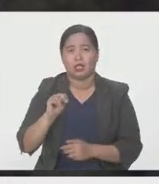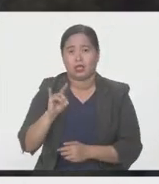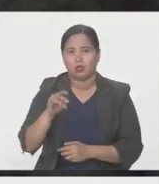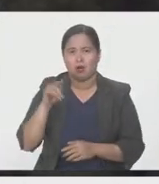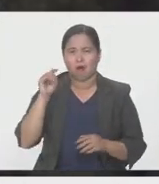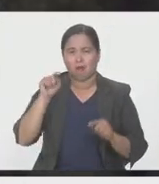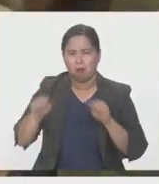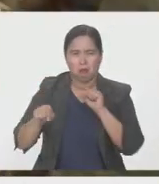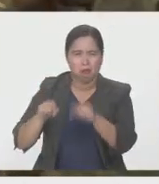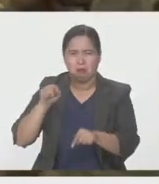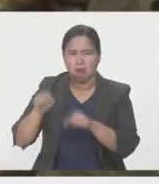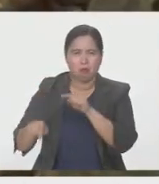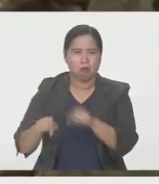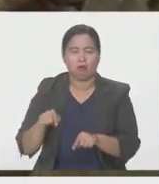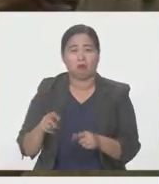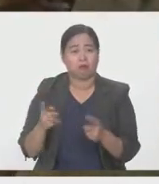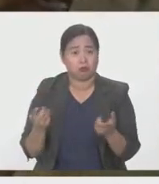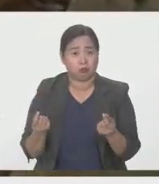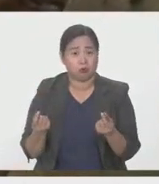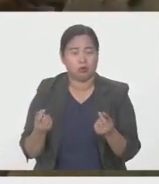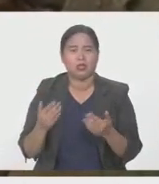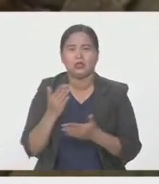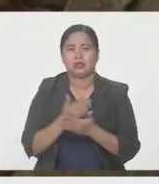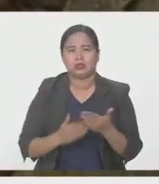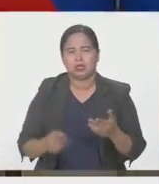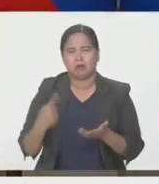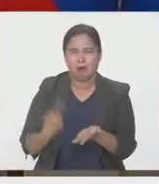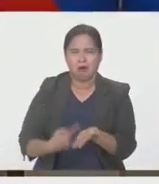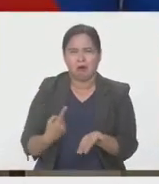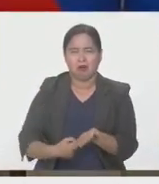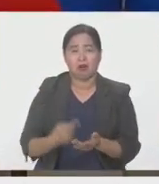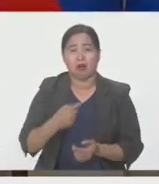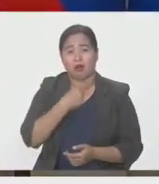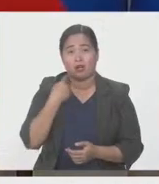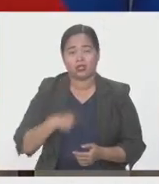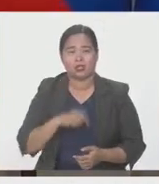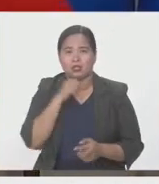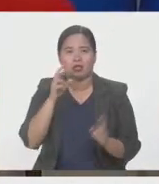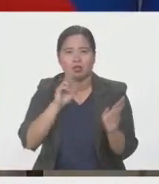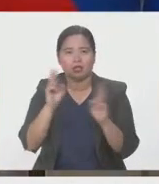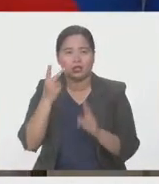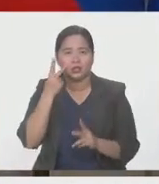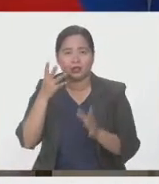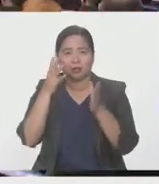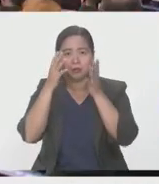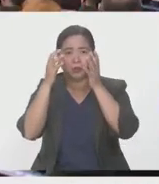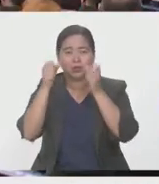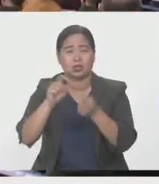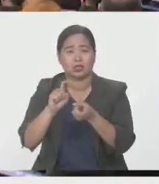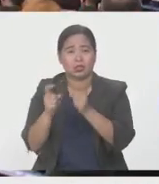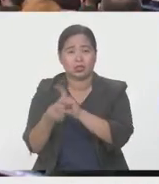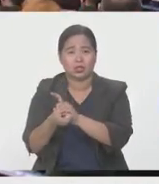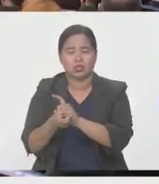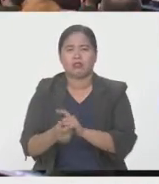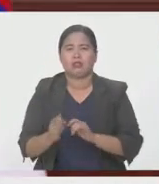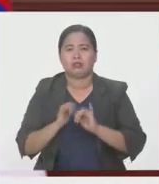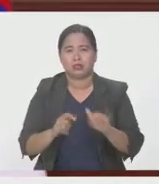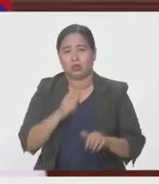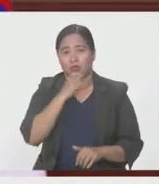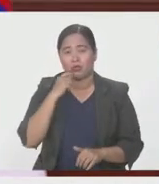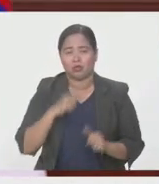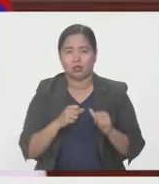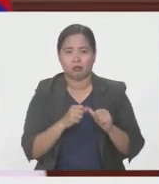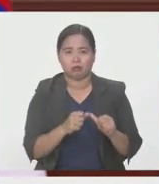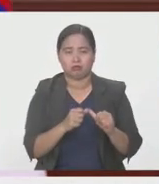bombing former Yugoslavia. Some argue that most Russian voters are not prepared to see the presidential seat change while the Ukraine war